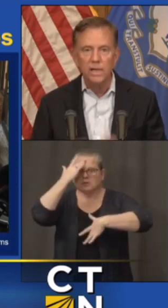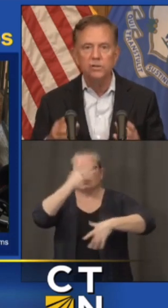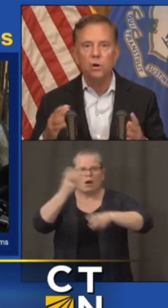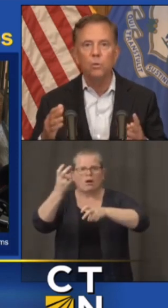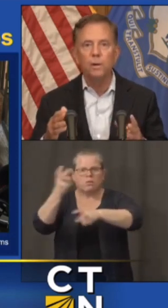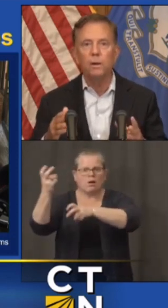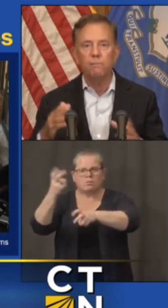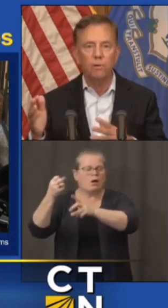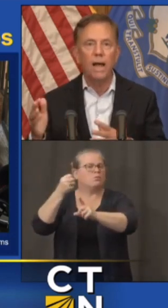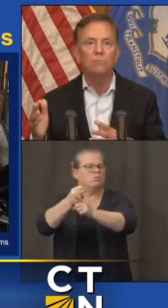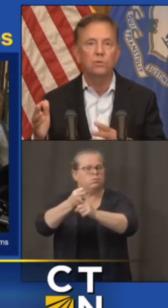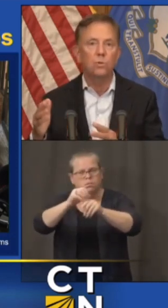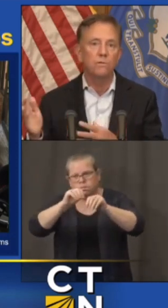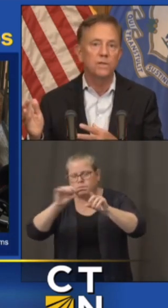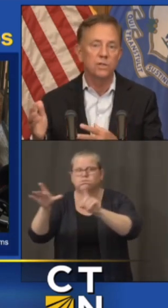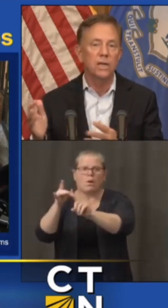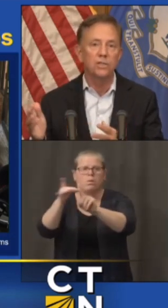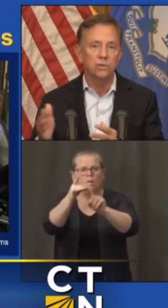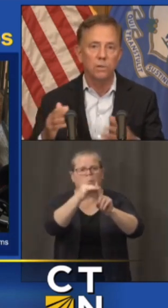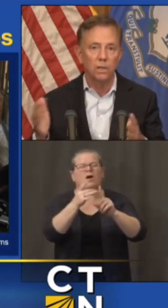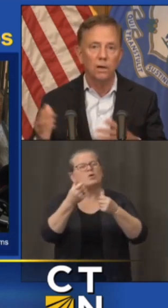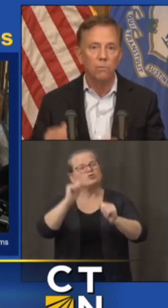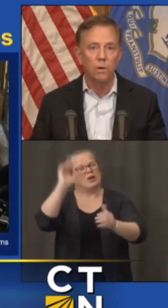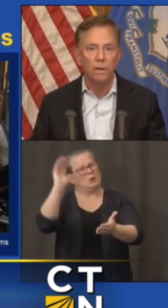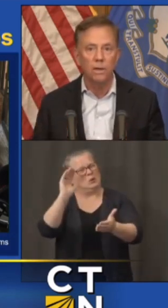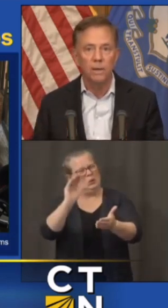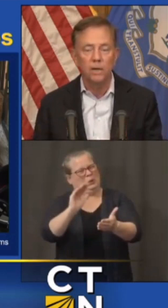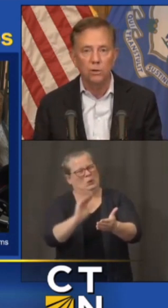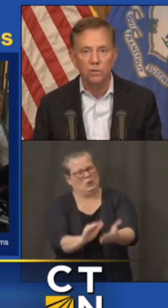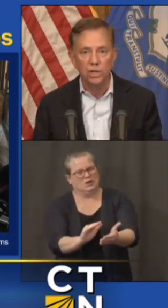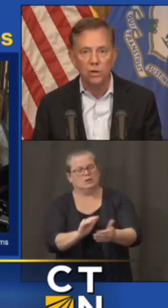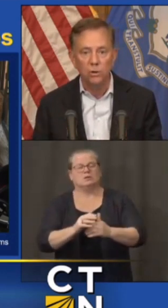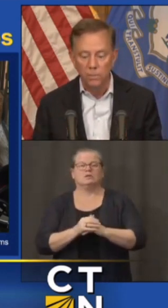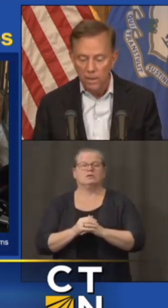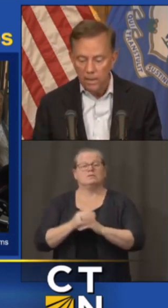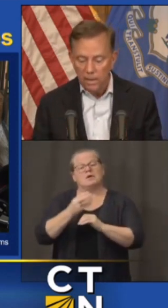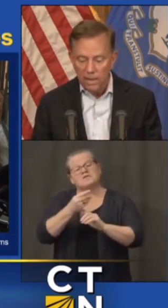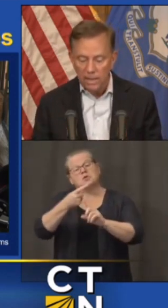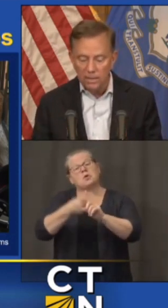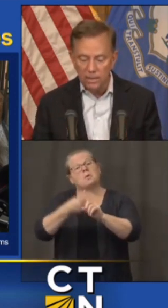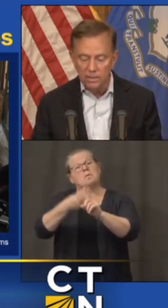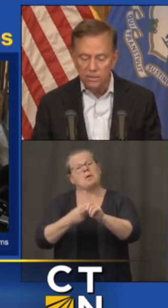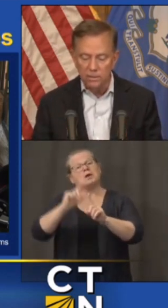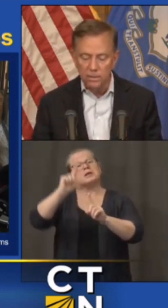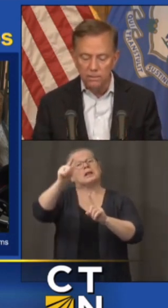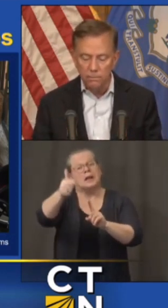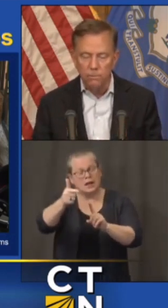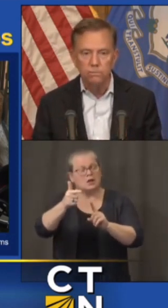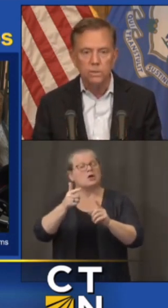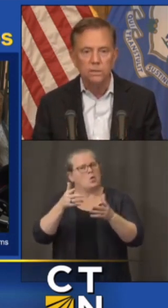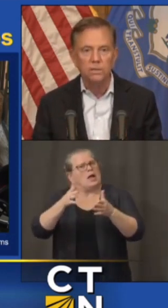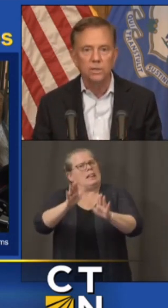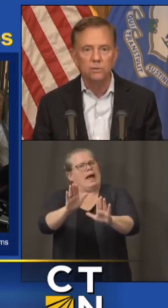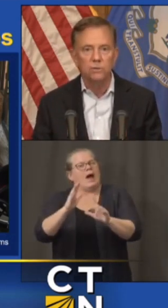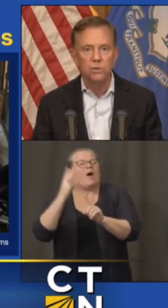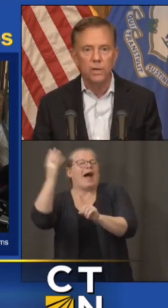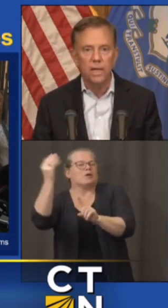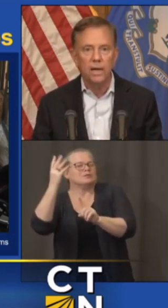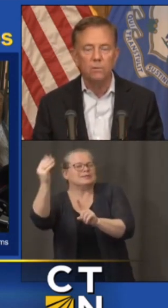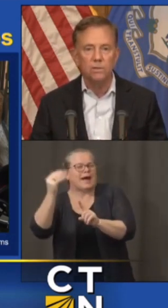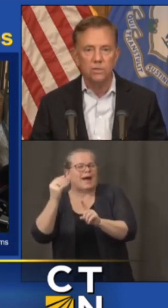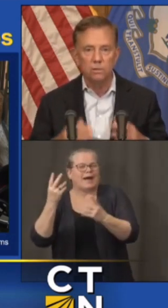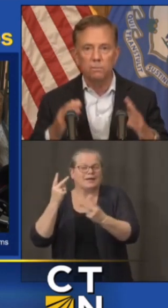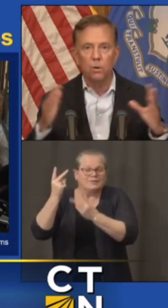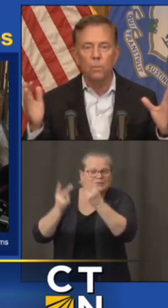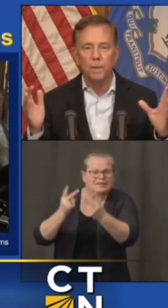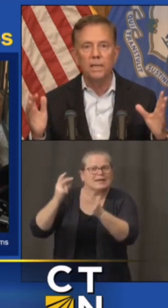to at least open up for outdoor visitation with a loved one at a nursing home. And what Deirdre's doing